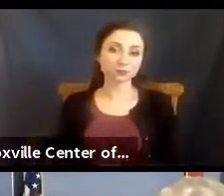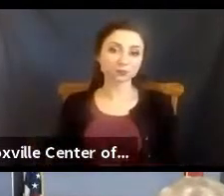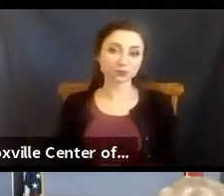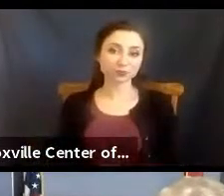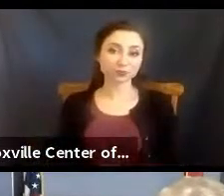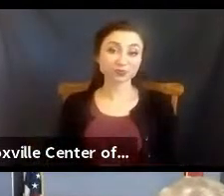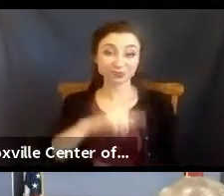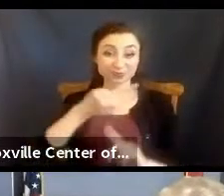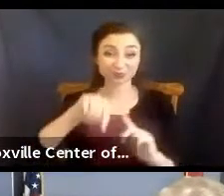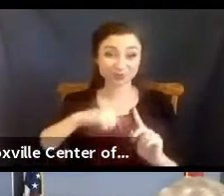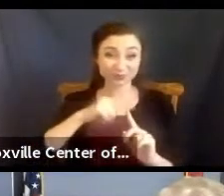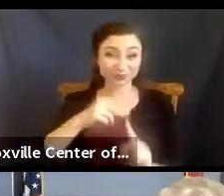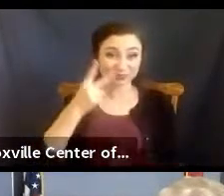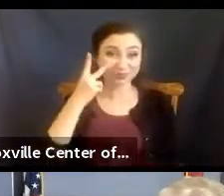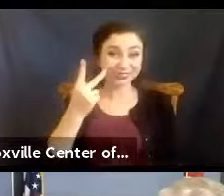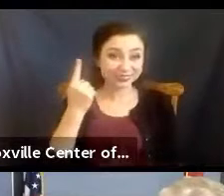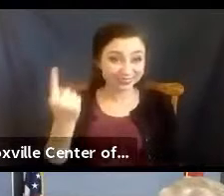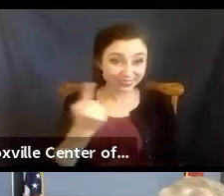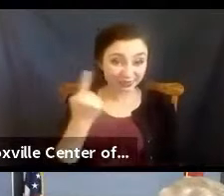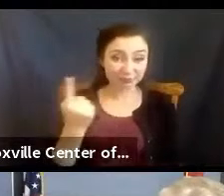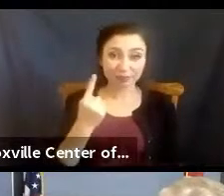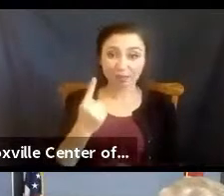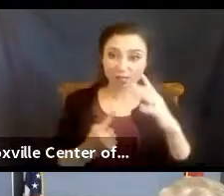And when we see something,